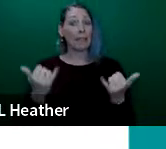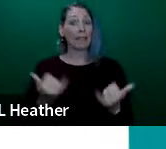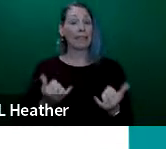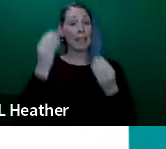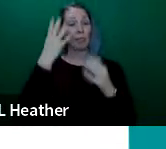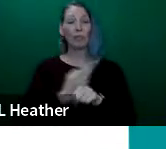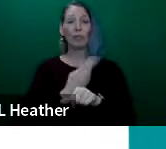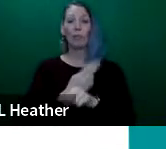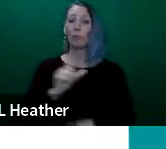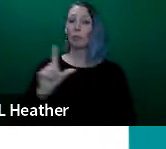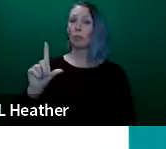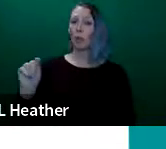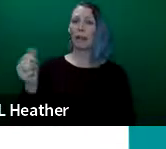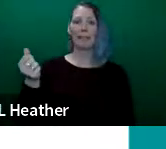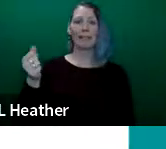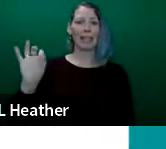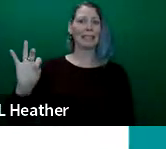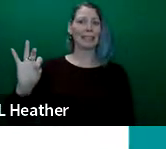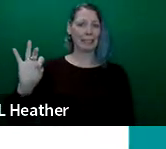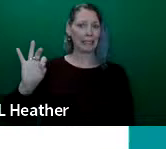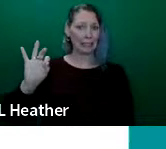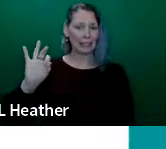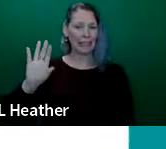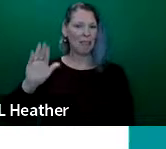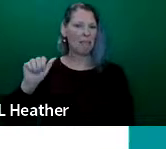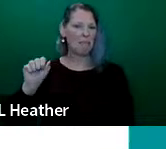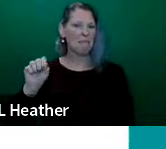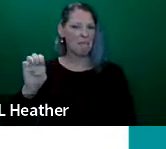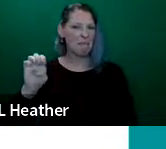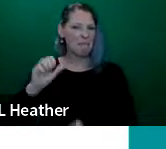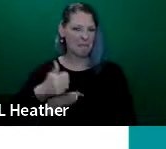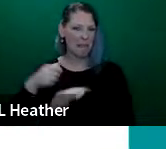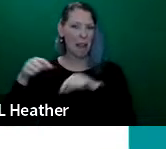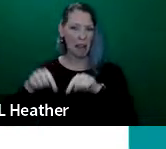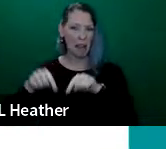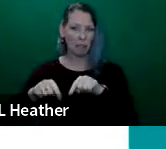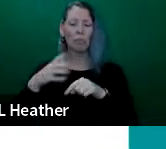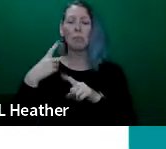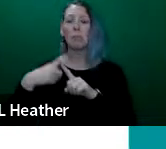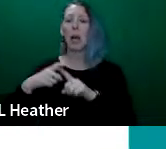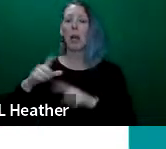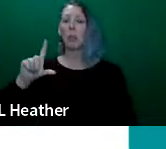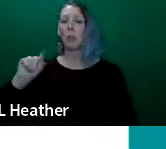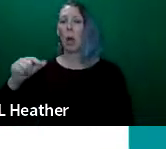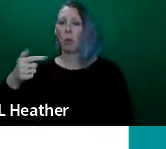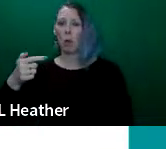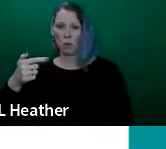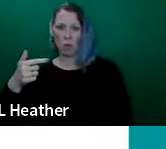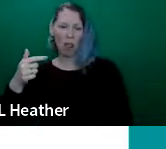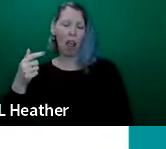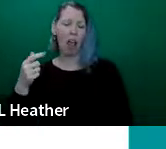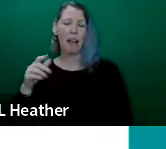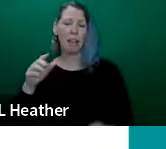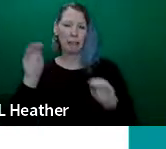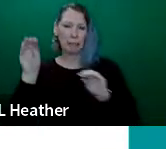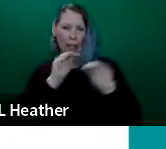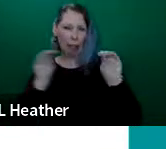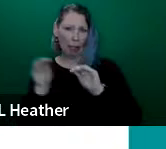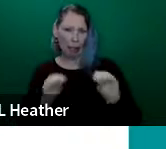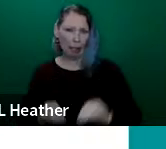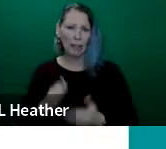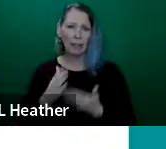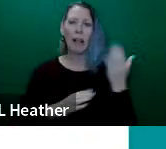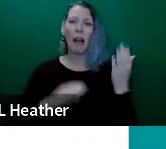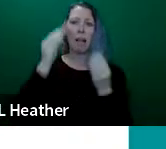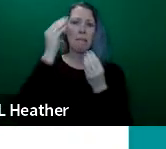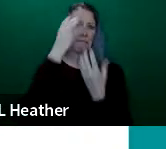using 2019 as our kind of base. We've supplemented that with some additional 2021 counts as needed to fill in the gaps.